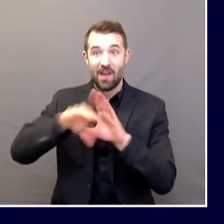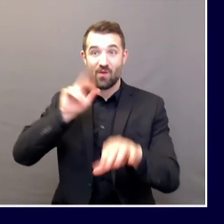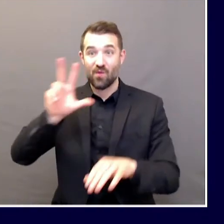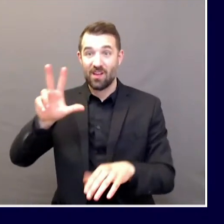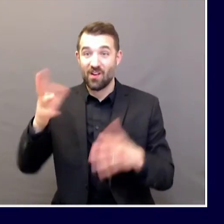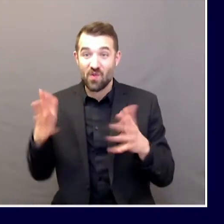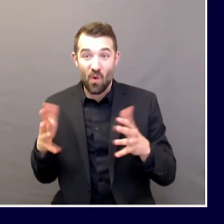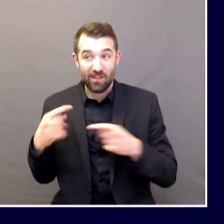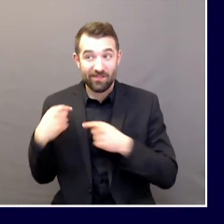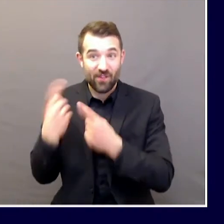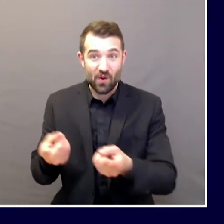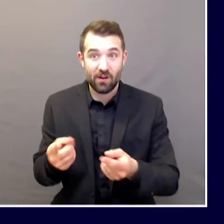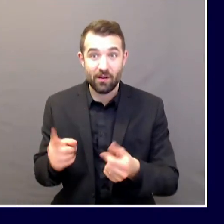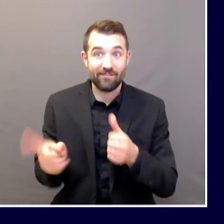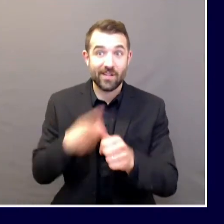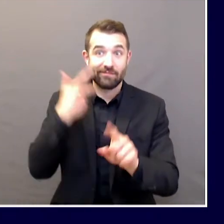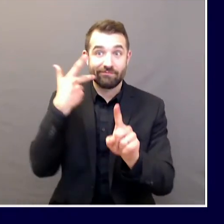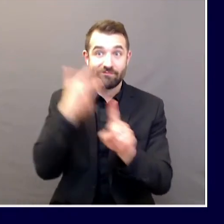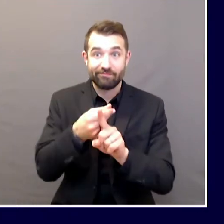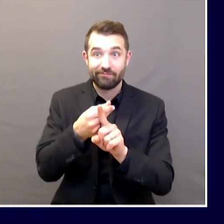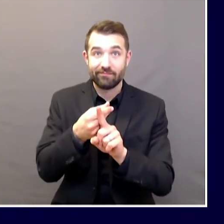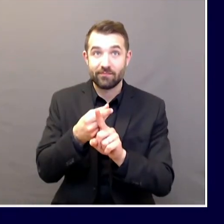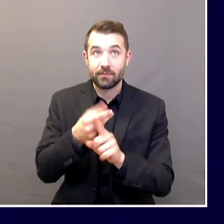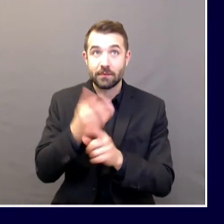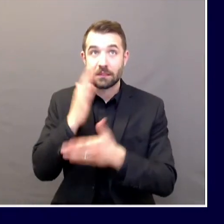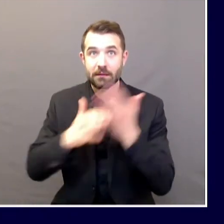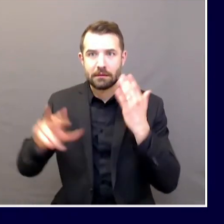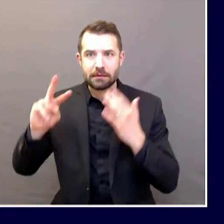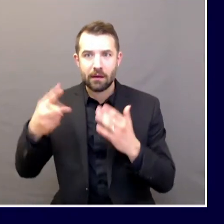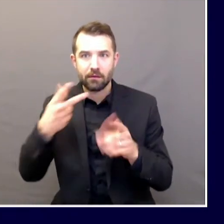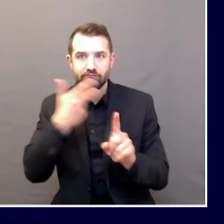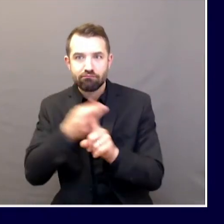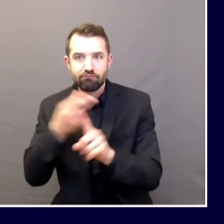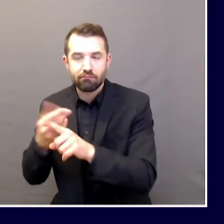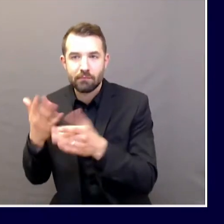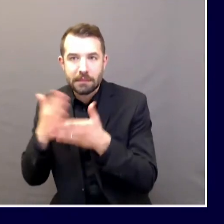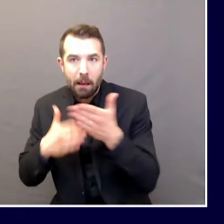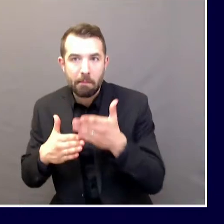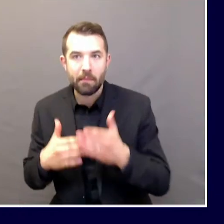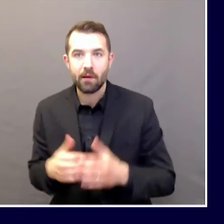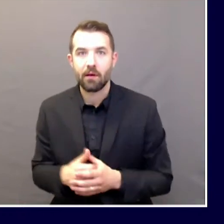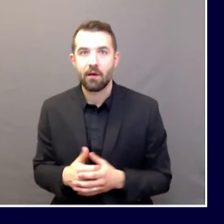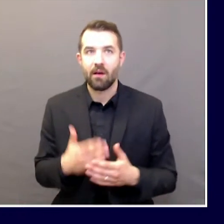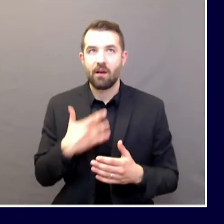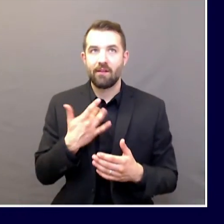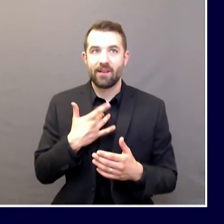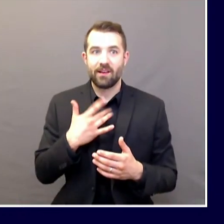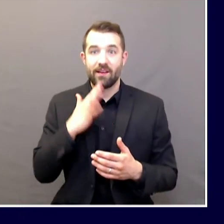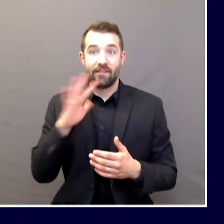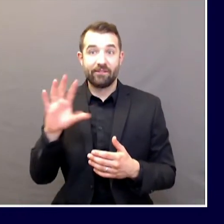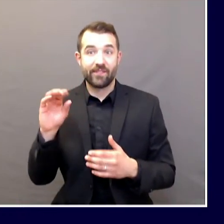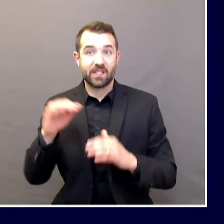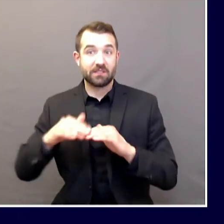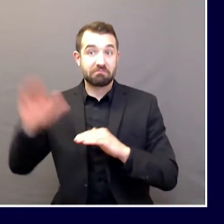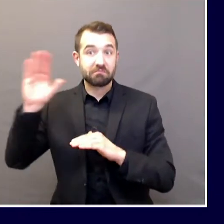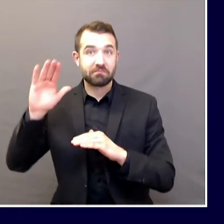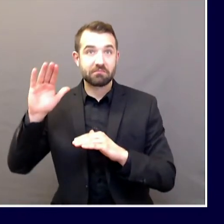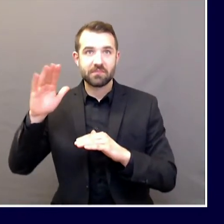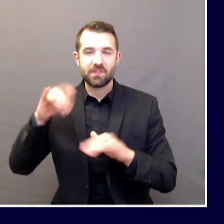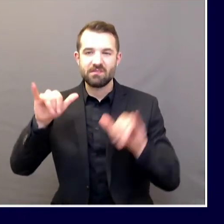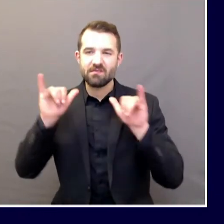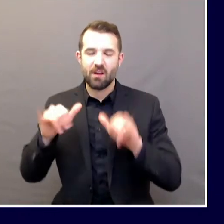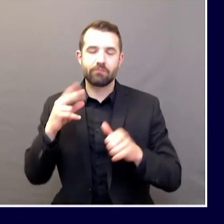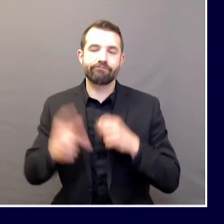expecting a similar velocity in the age category of those 50 and over. And then that gets us into a very good